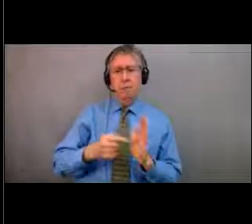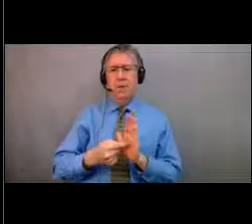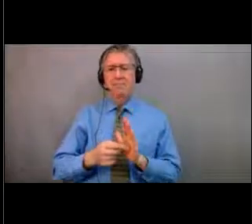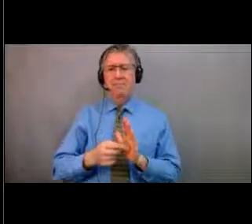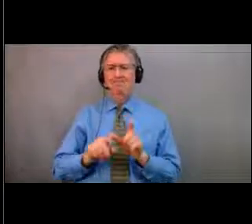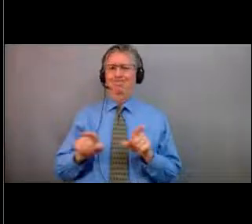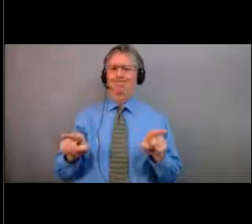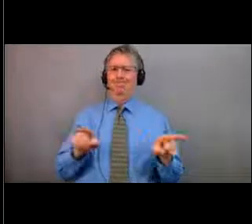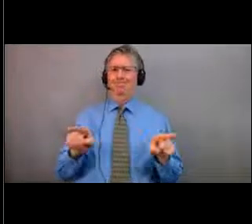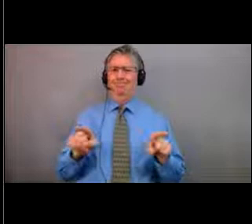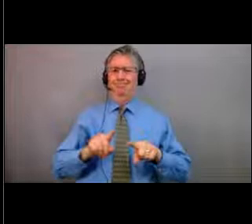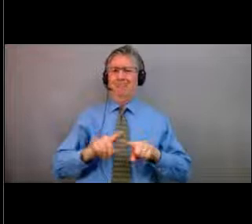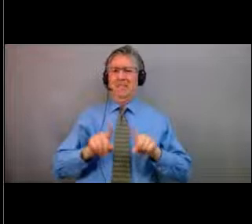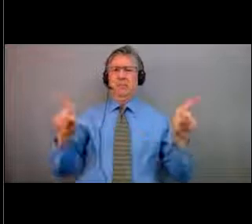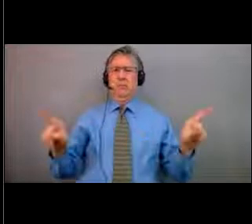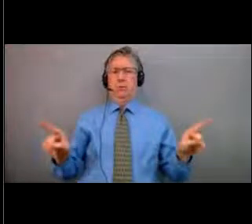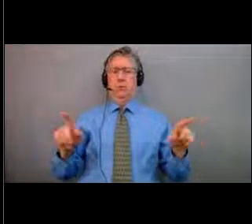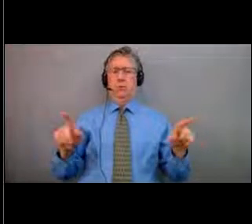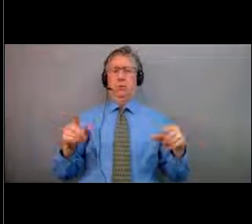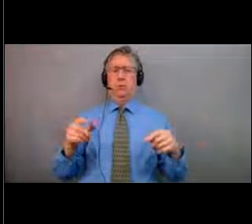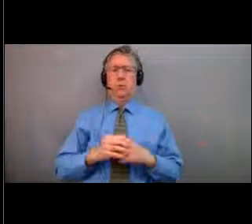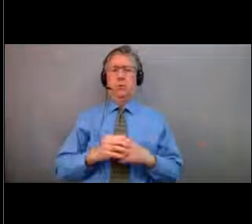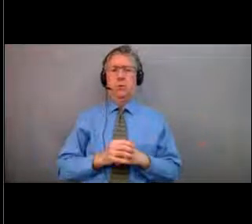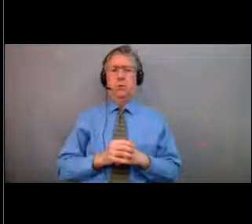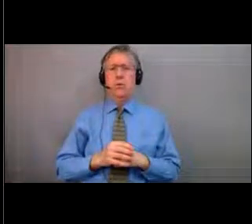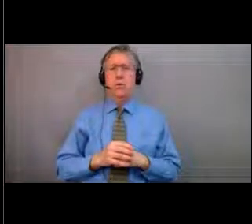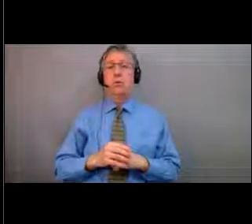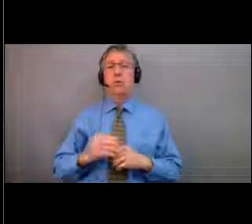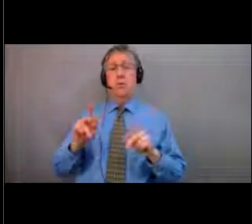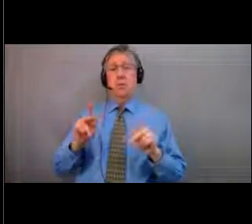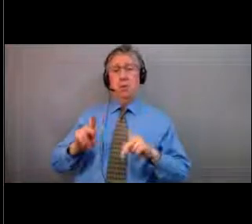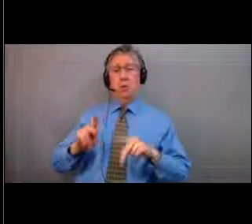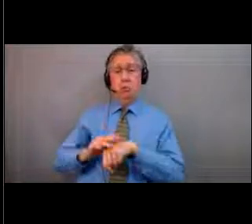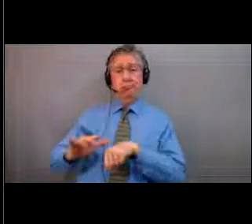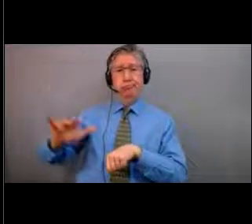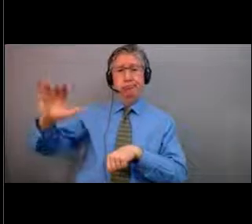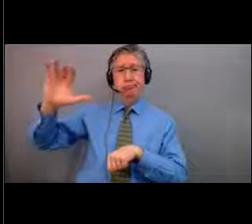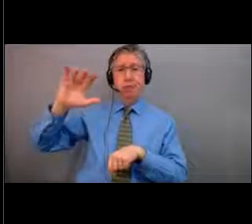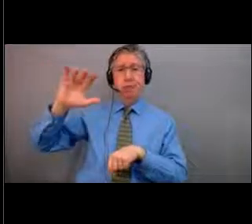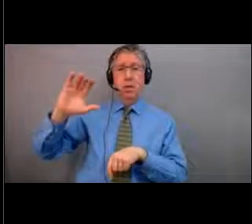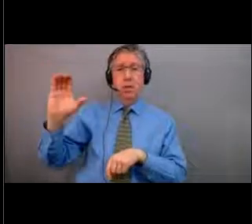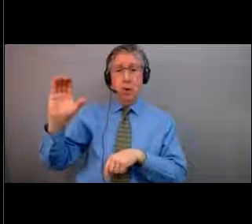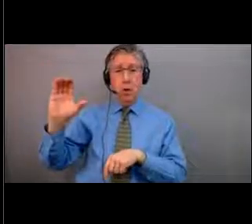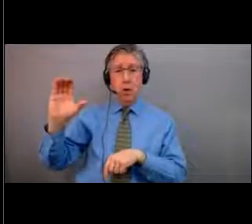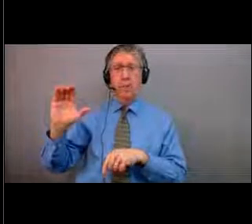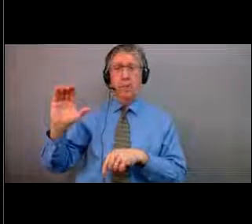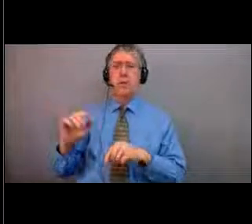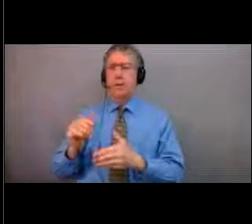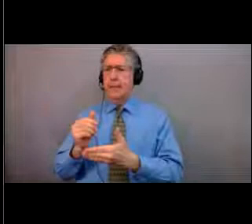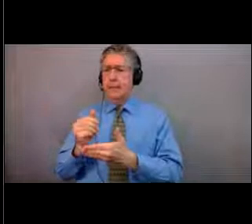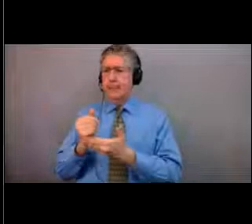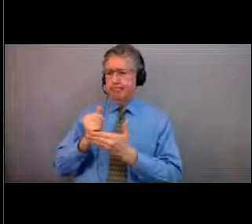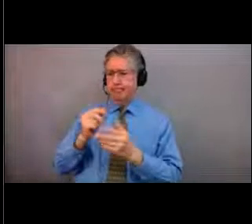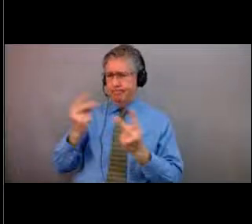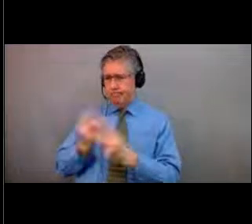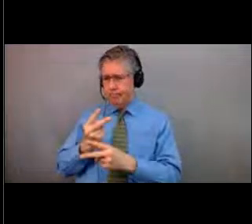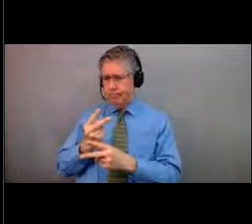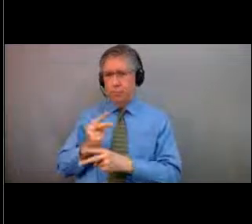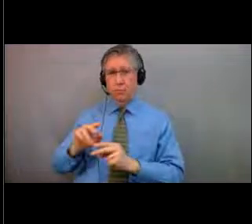the inventory of anthropogenic carbon in the oceans provide us with a ground truthing of the models themselves,